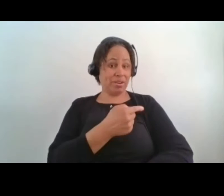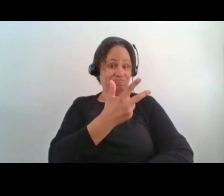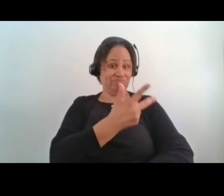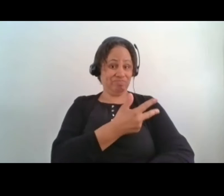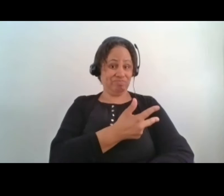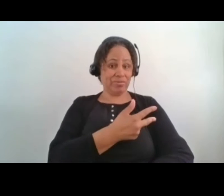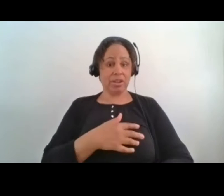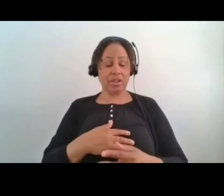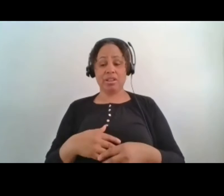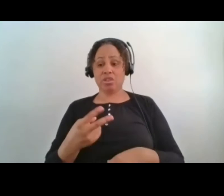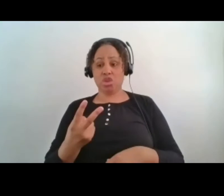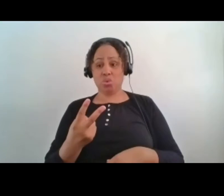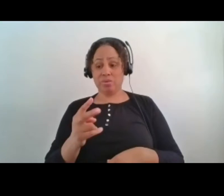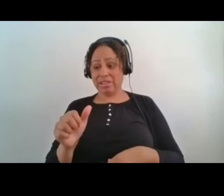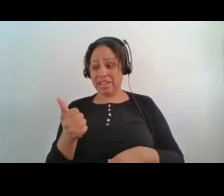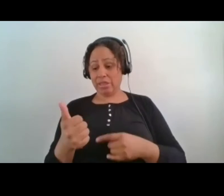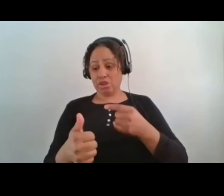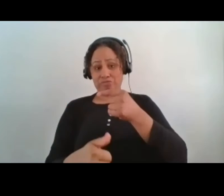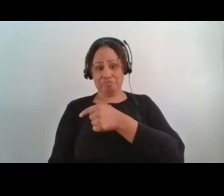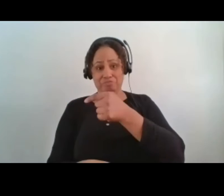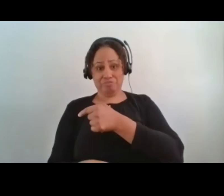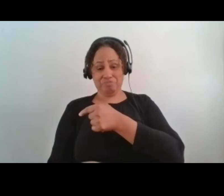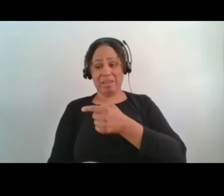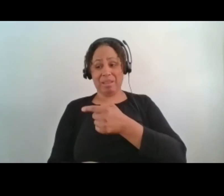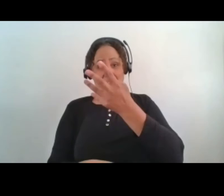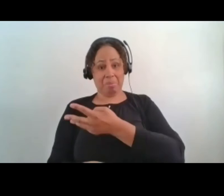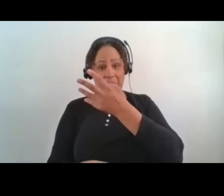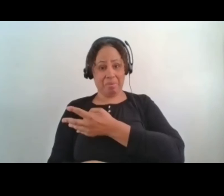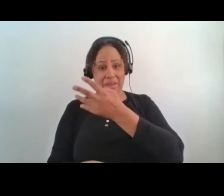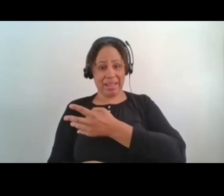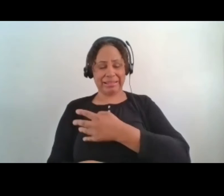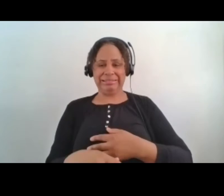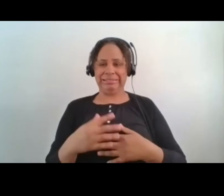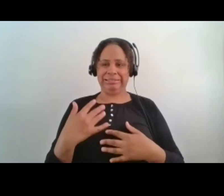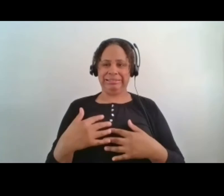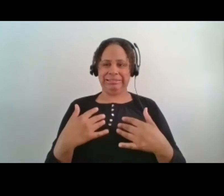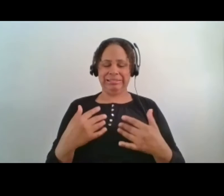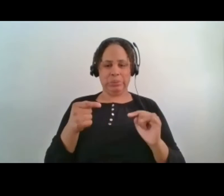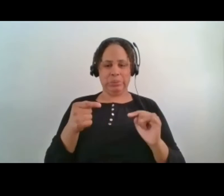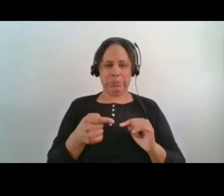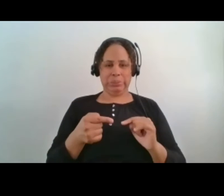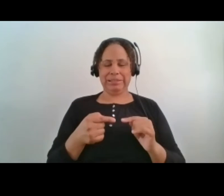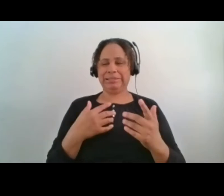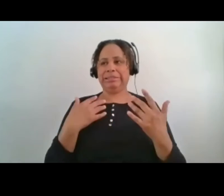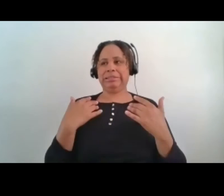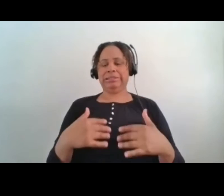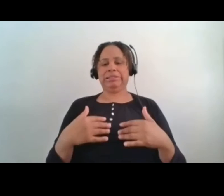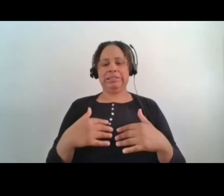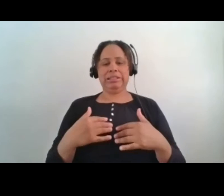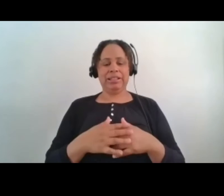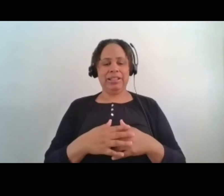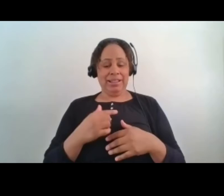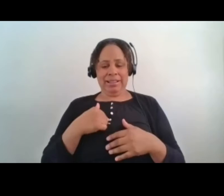But, subhanAllah, years later, I don't really, you can't really pinpoint how painful it was, because your memory just, I